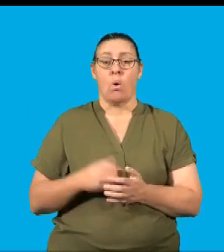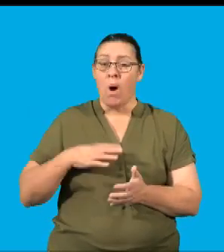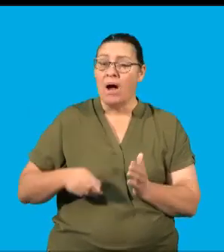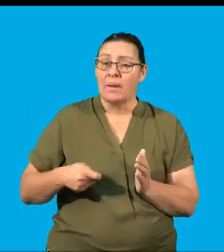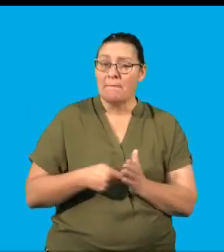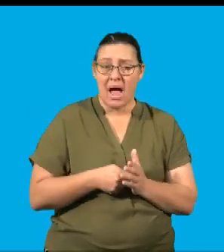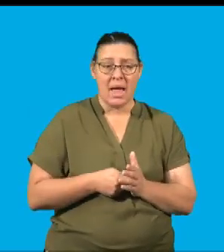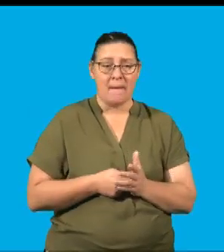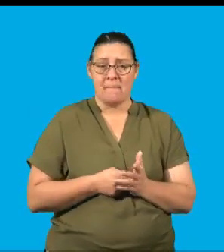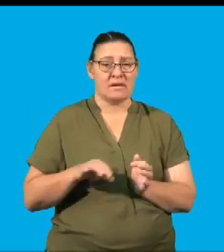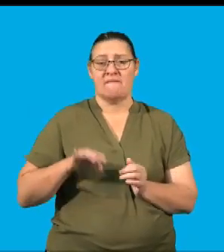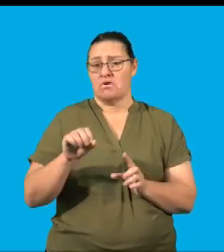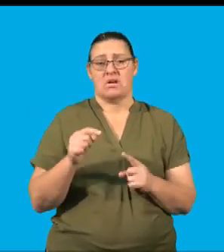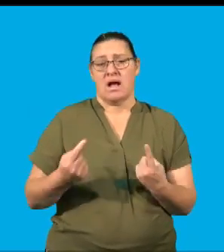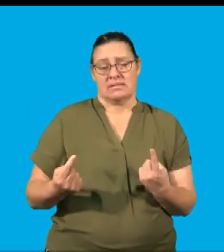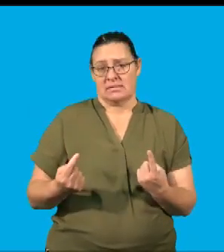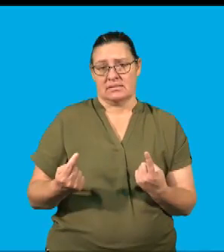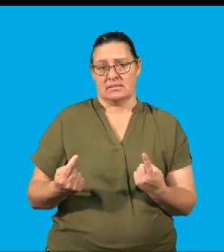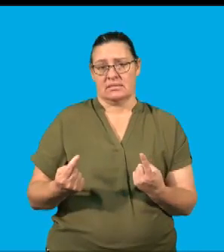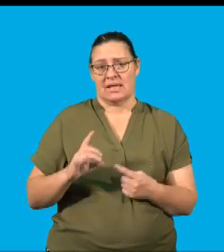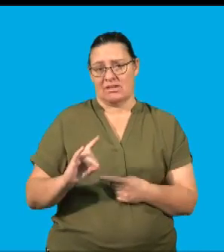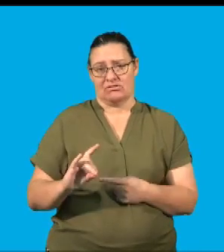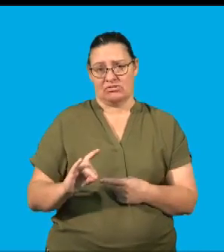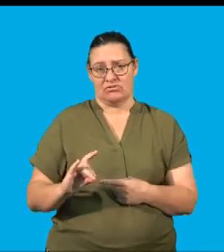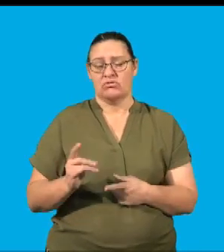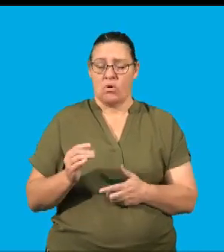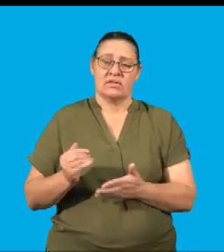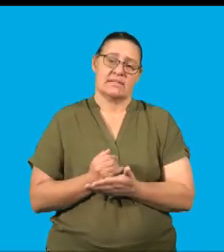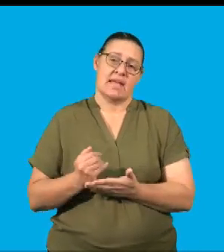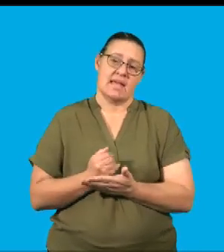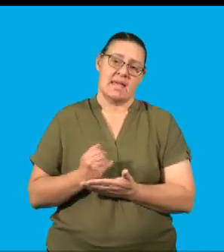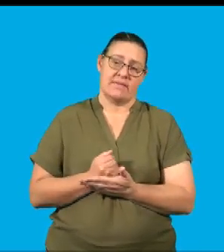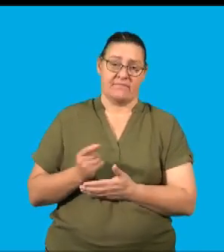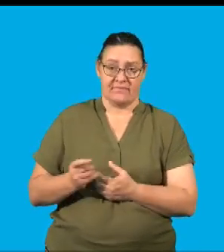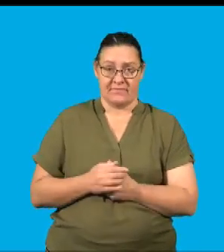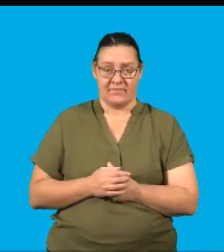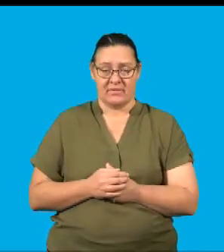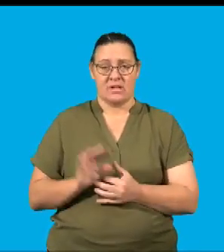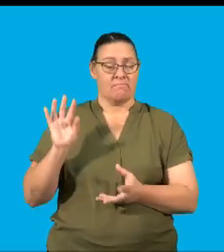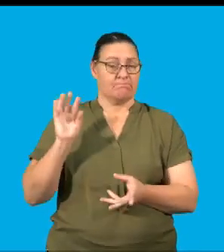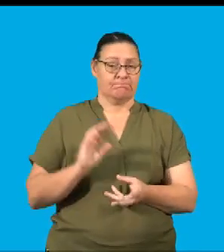You want to buy it, but you cannot afford to buy it cash.